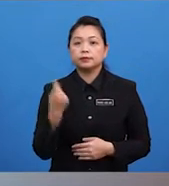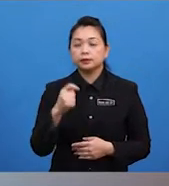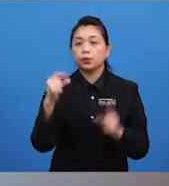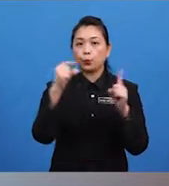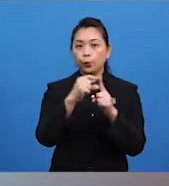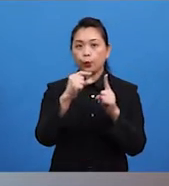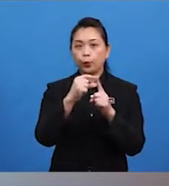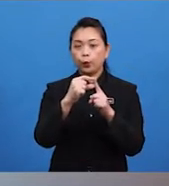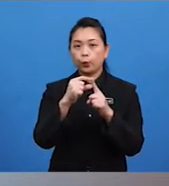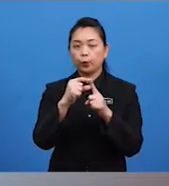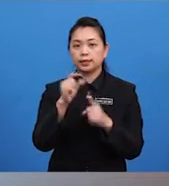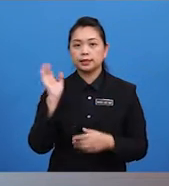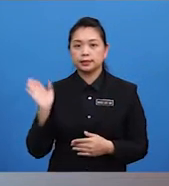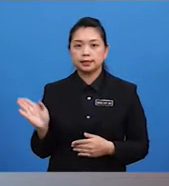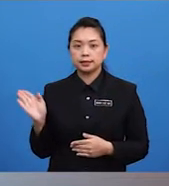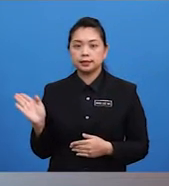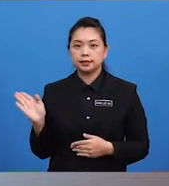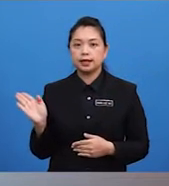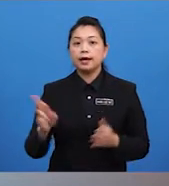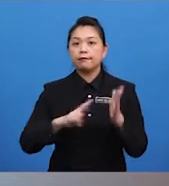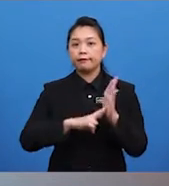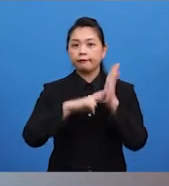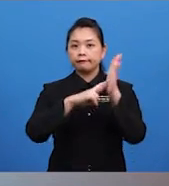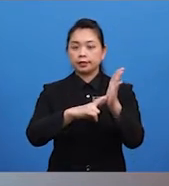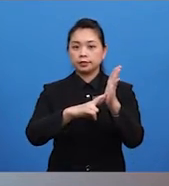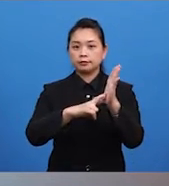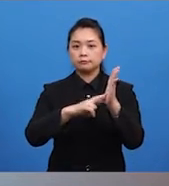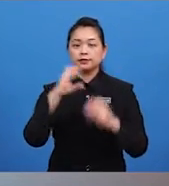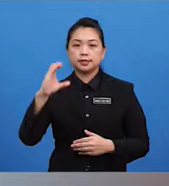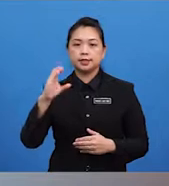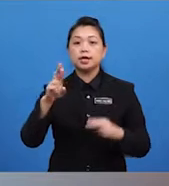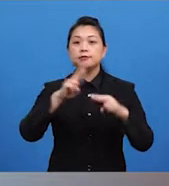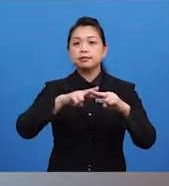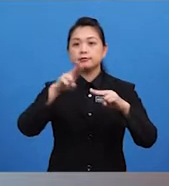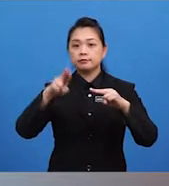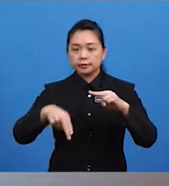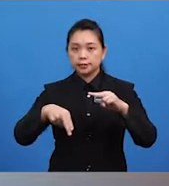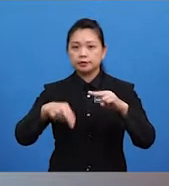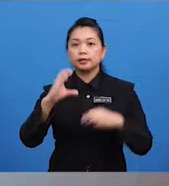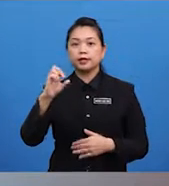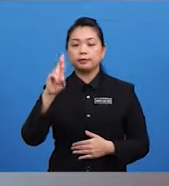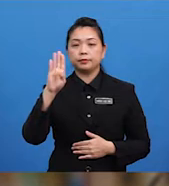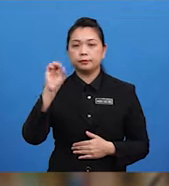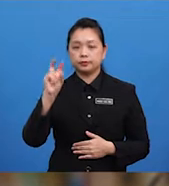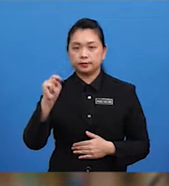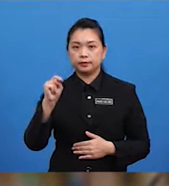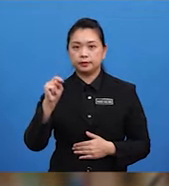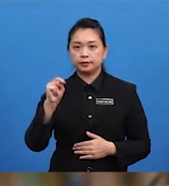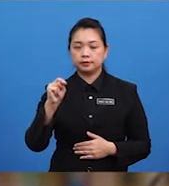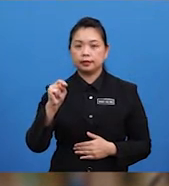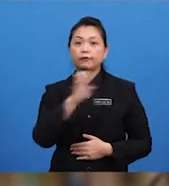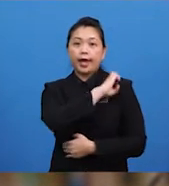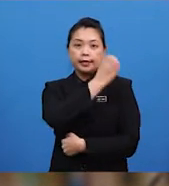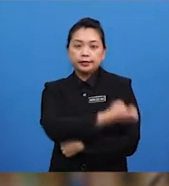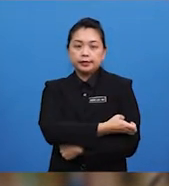The word this in line 4 refers to reducing the carbon intensity of energy.